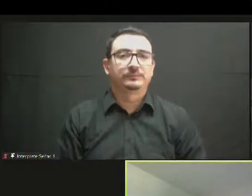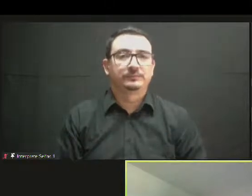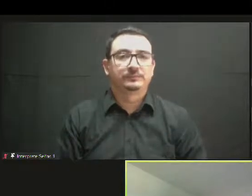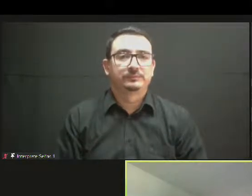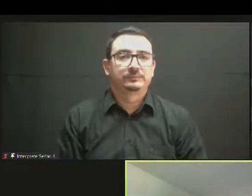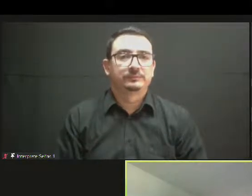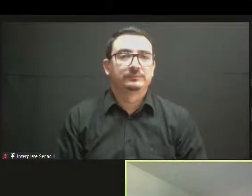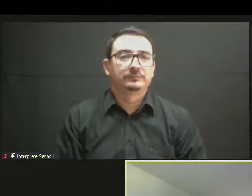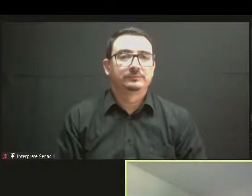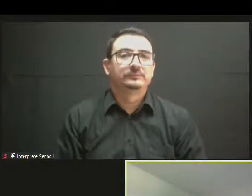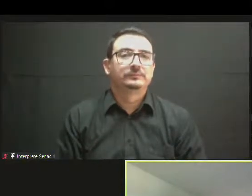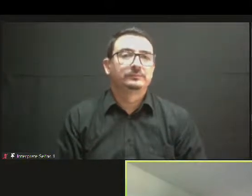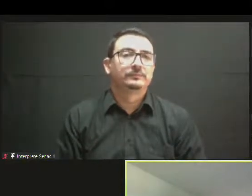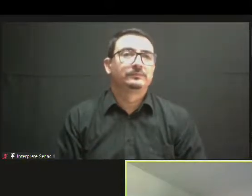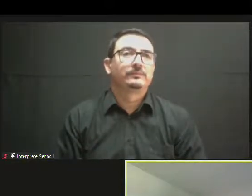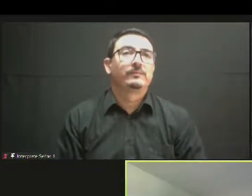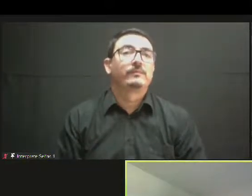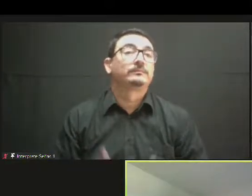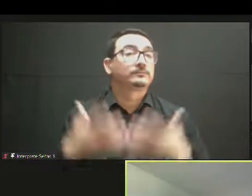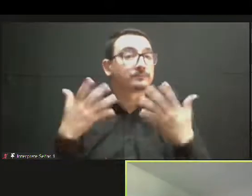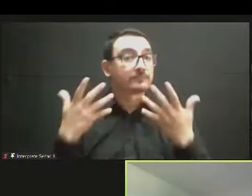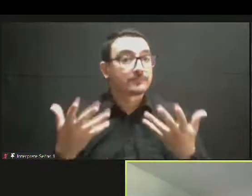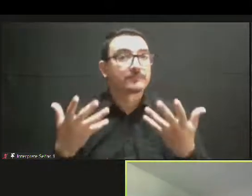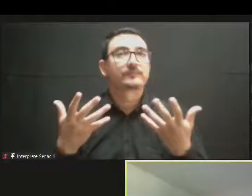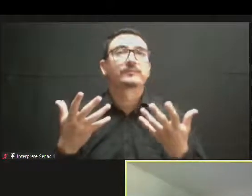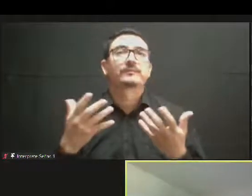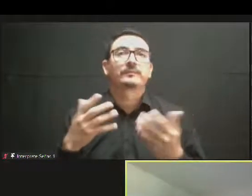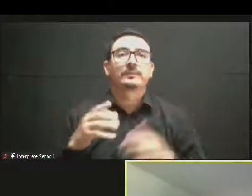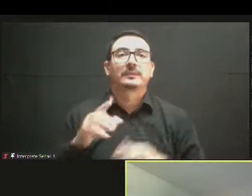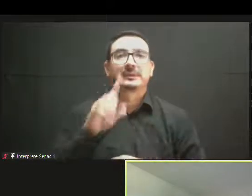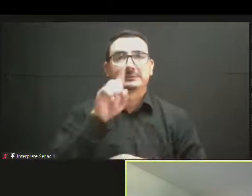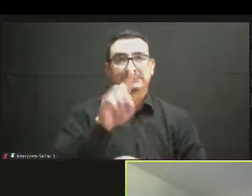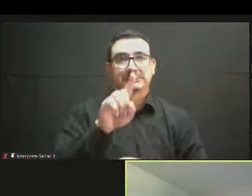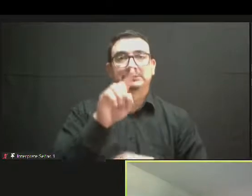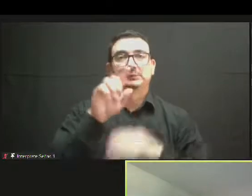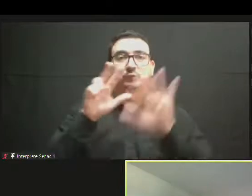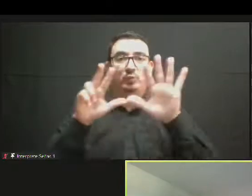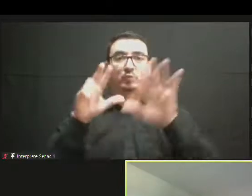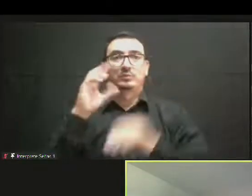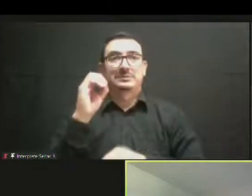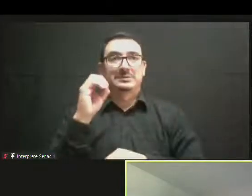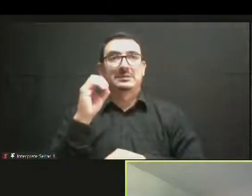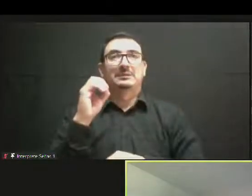have fully work from home settled. So it was a very interesting